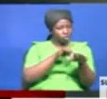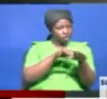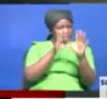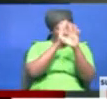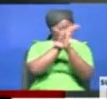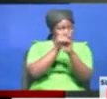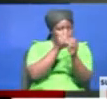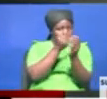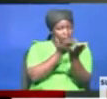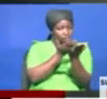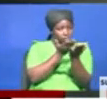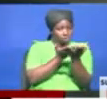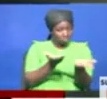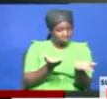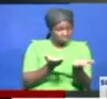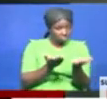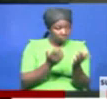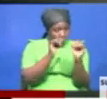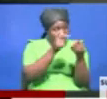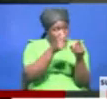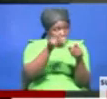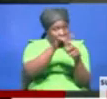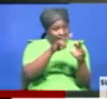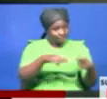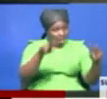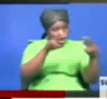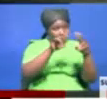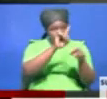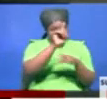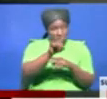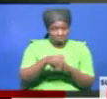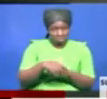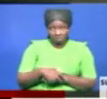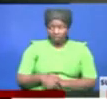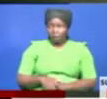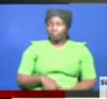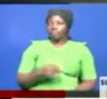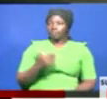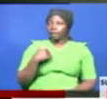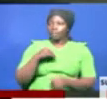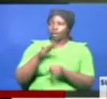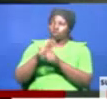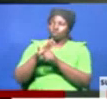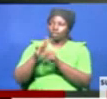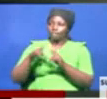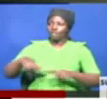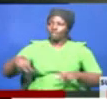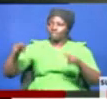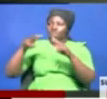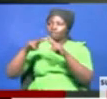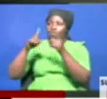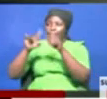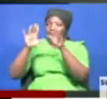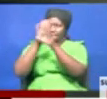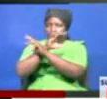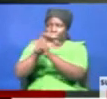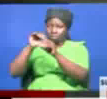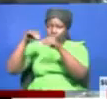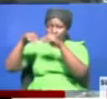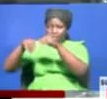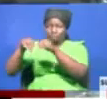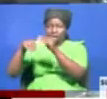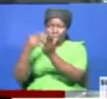going to add value to it? It adds a lot of value, but the presidential election petition